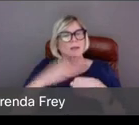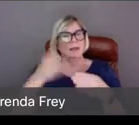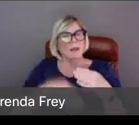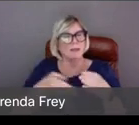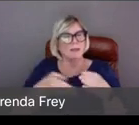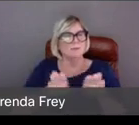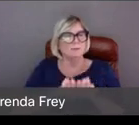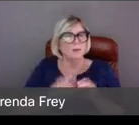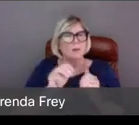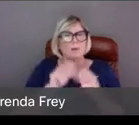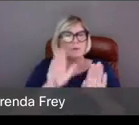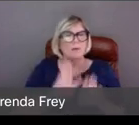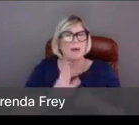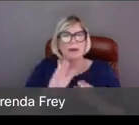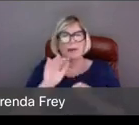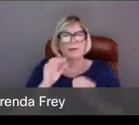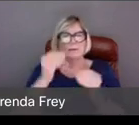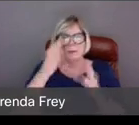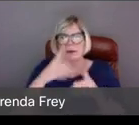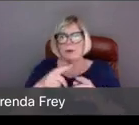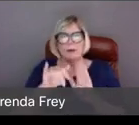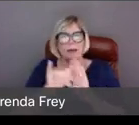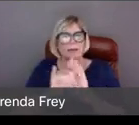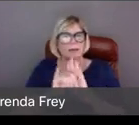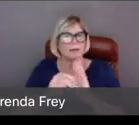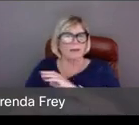great information on identity theft.